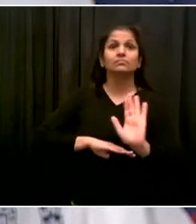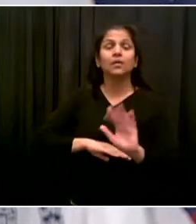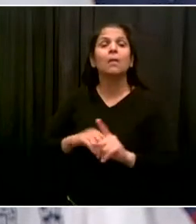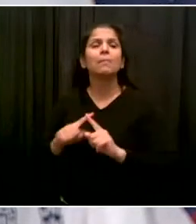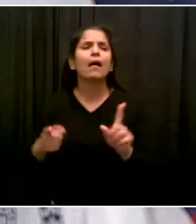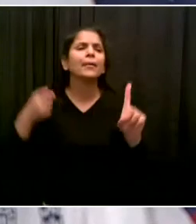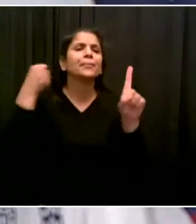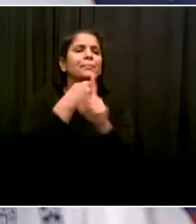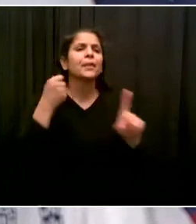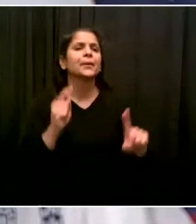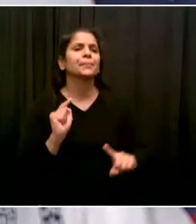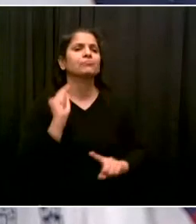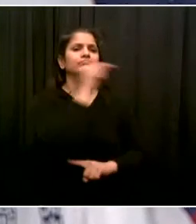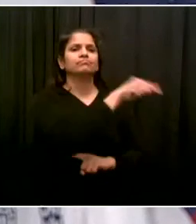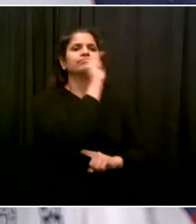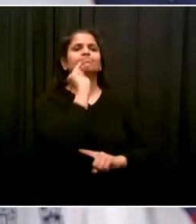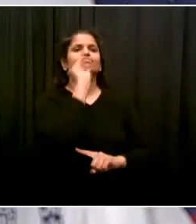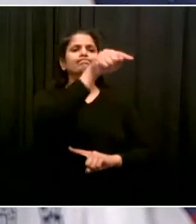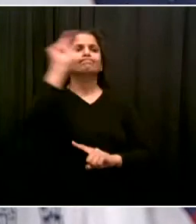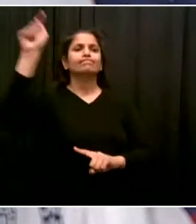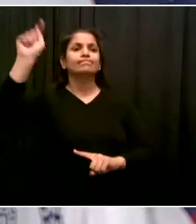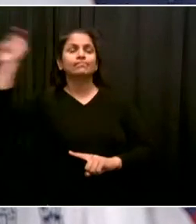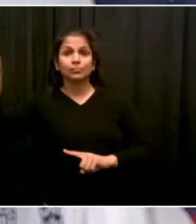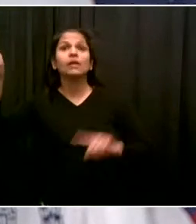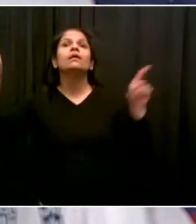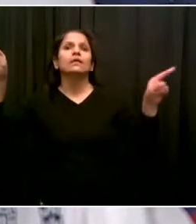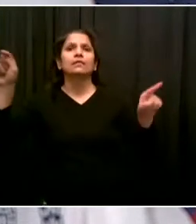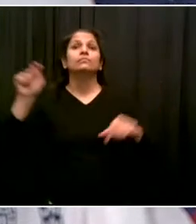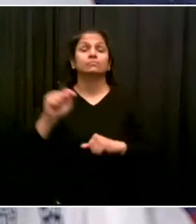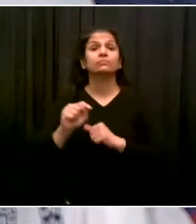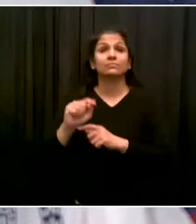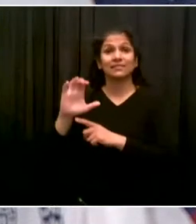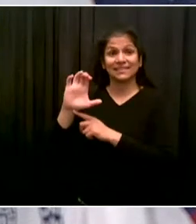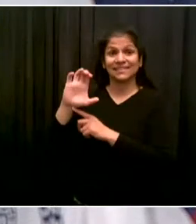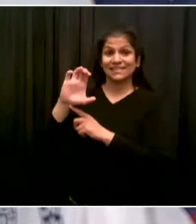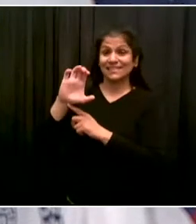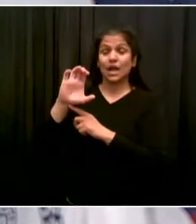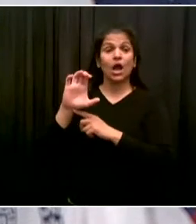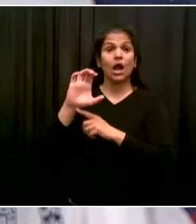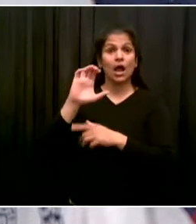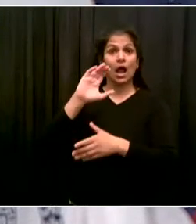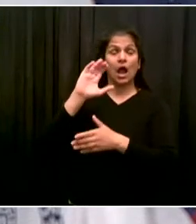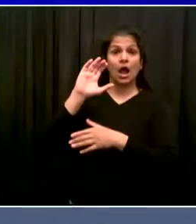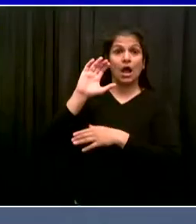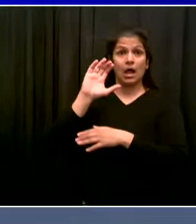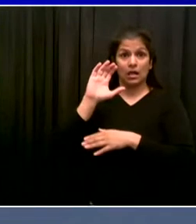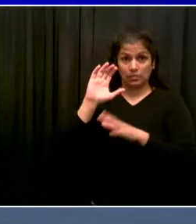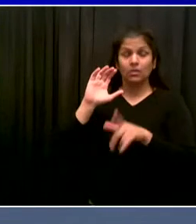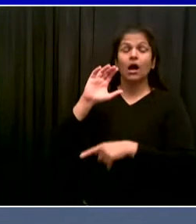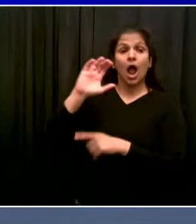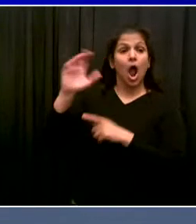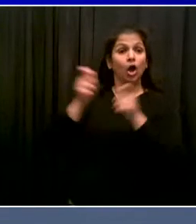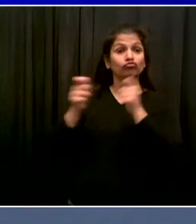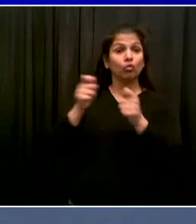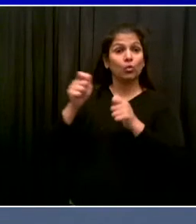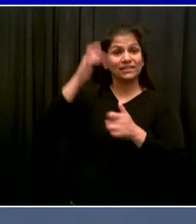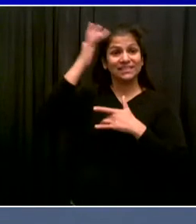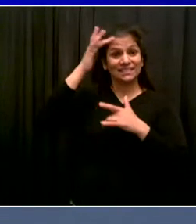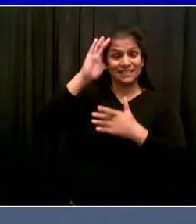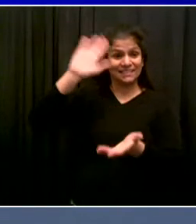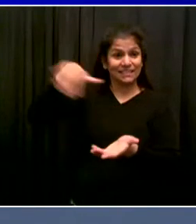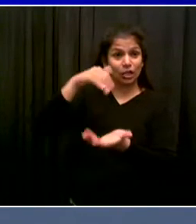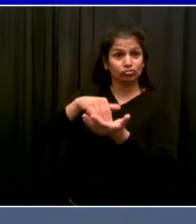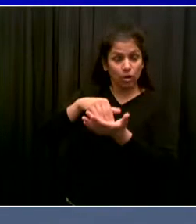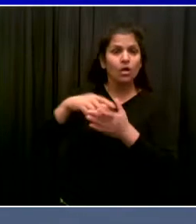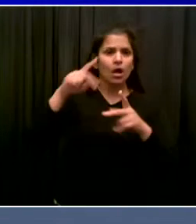me sad given how much progress we've been making lately. But it's also an example of an early warning system working